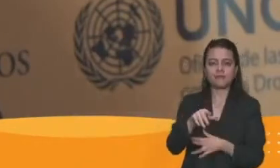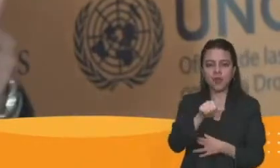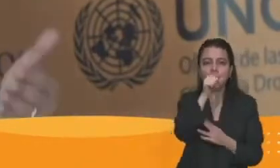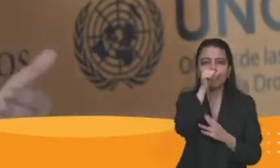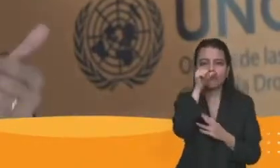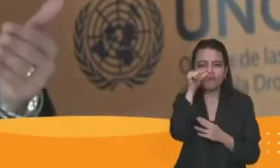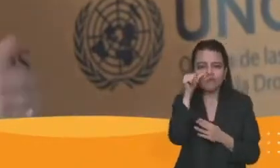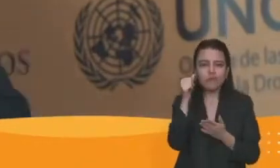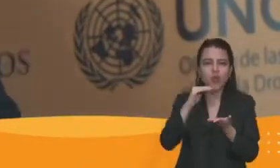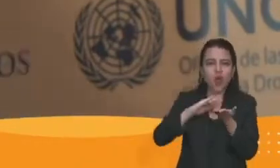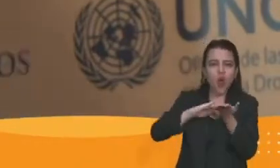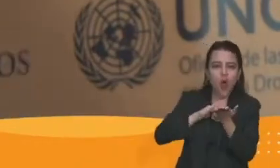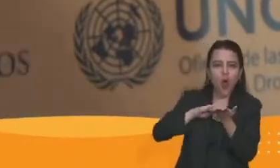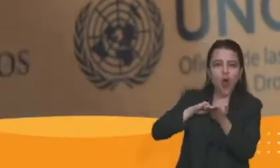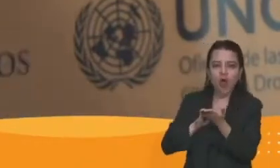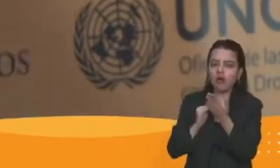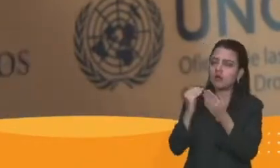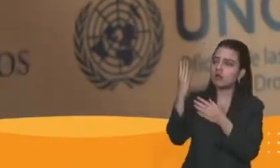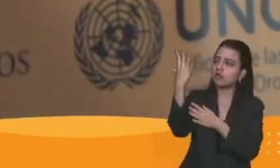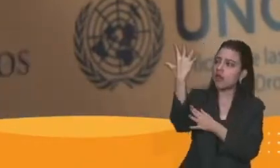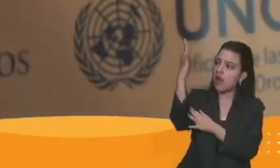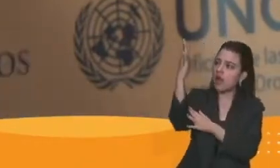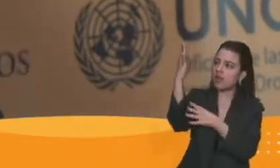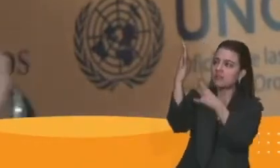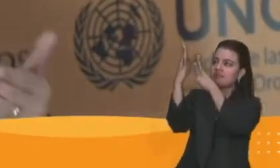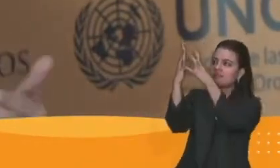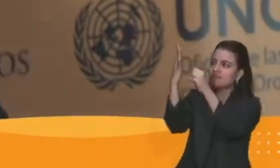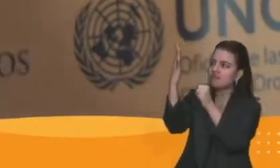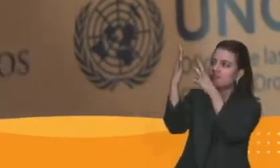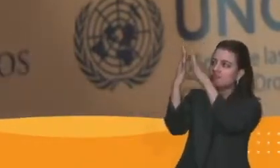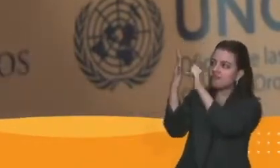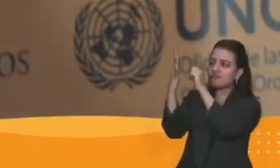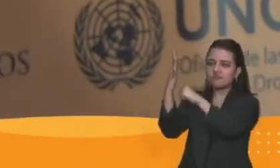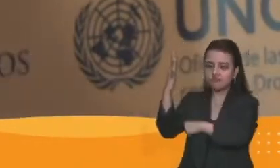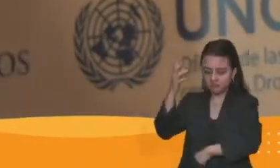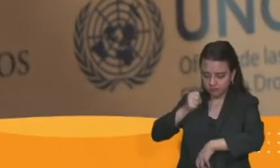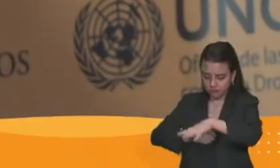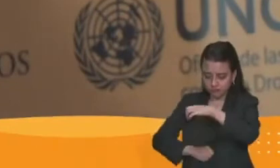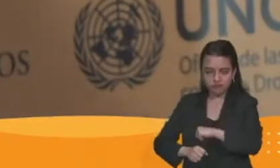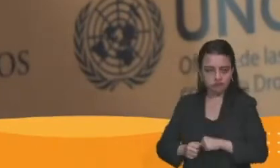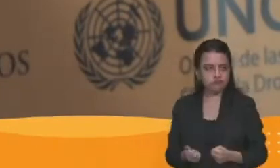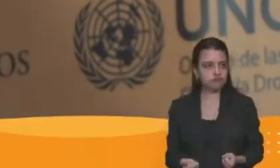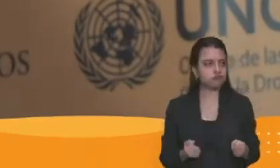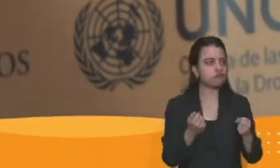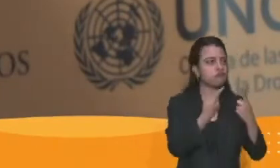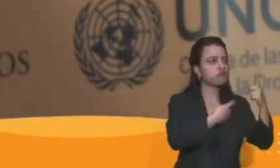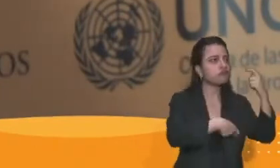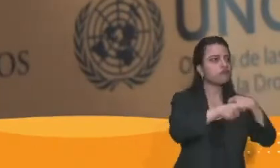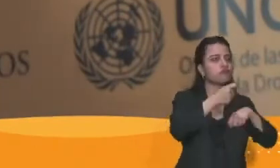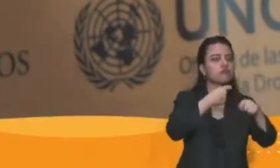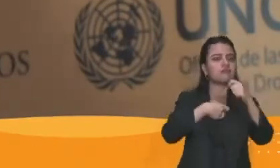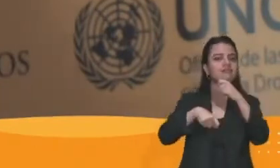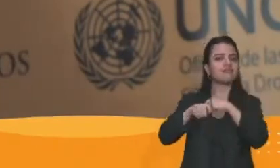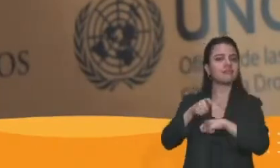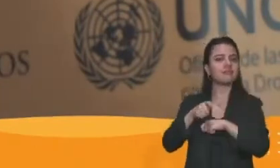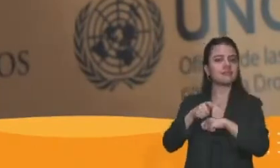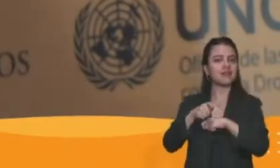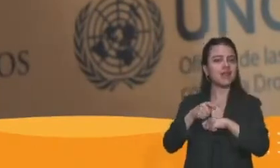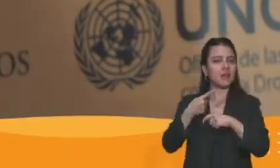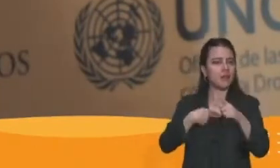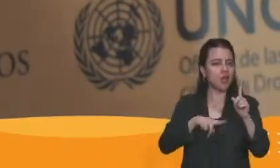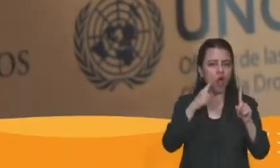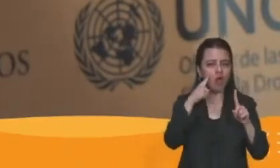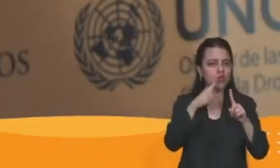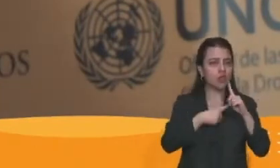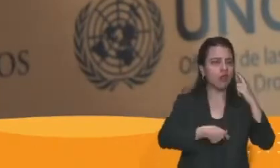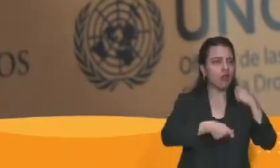know the extraction of this has also become one of the main, if not the main, resource of funding